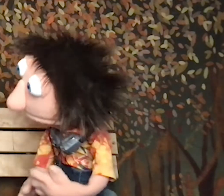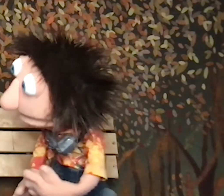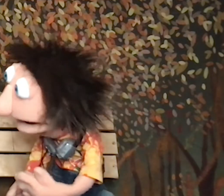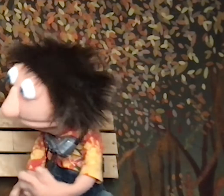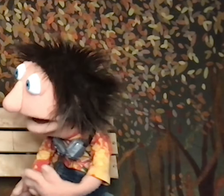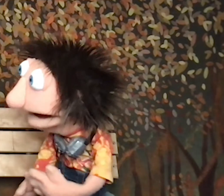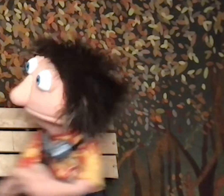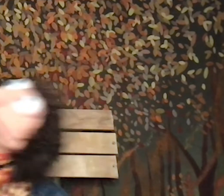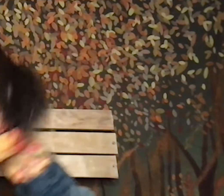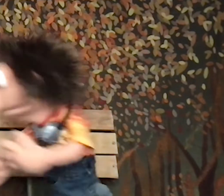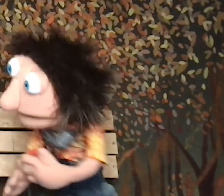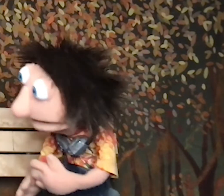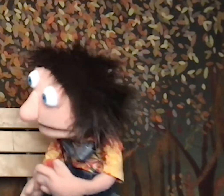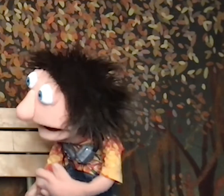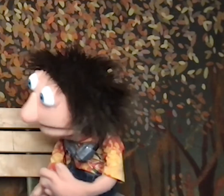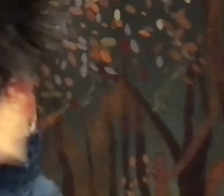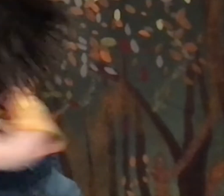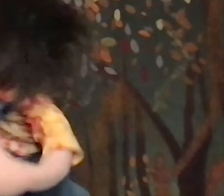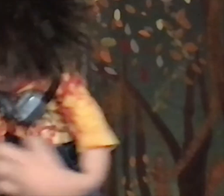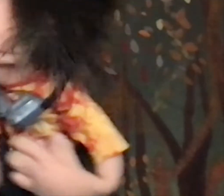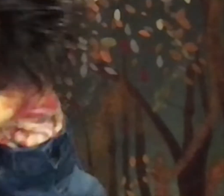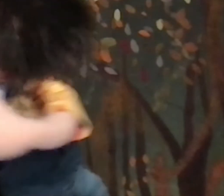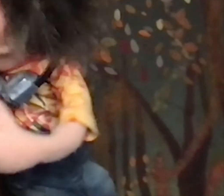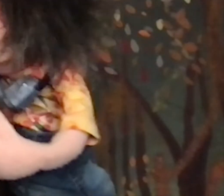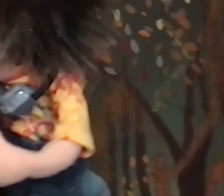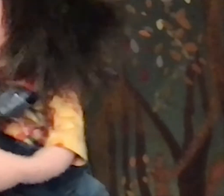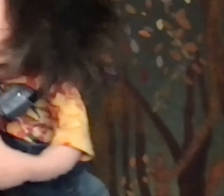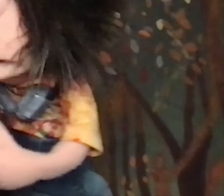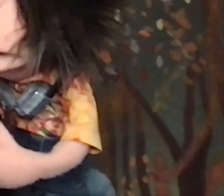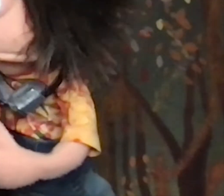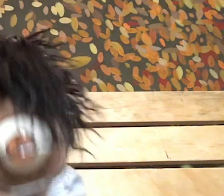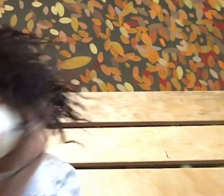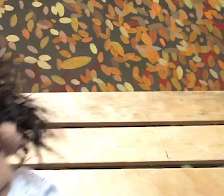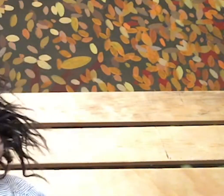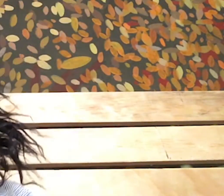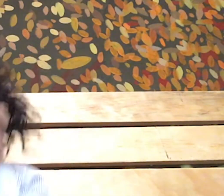Fight for your bench. Fight me. Fight, you worthless sack of dicks.